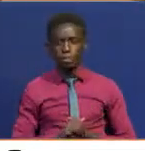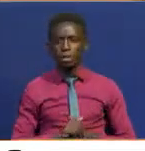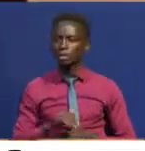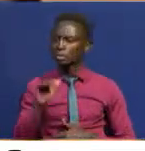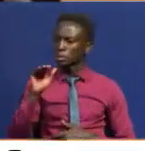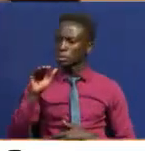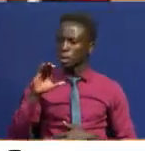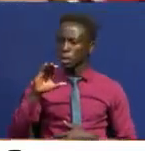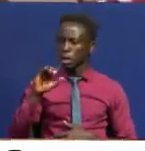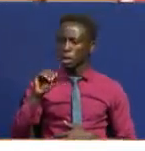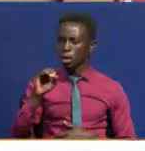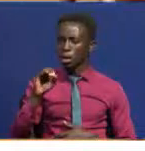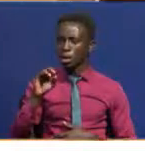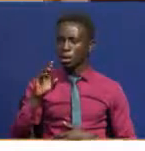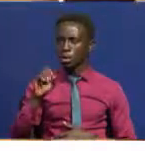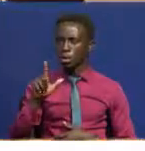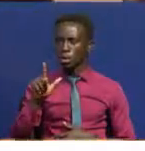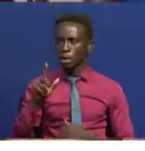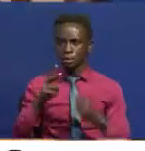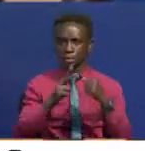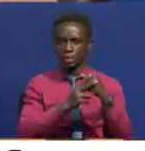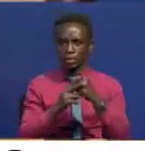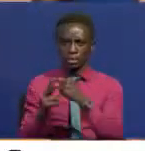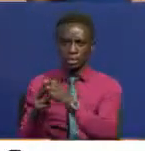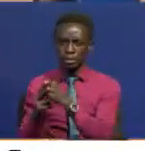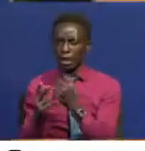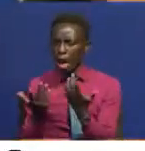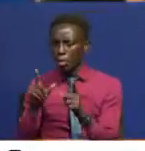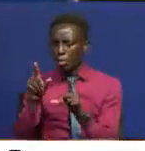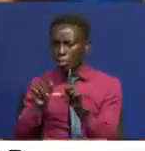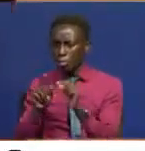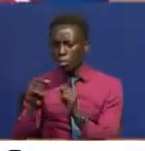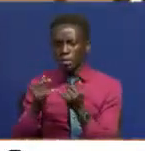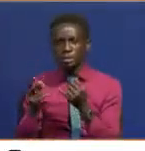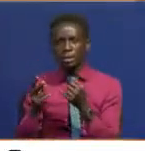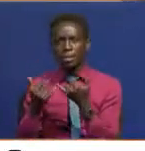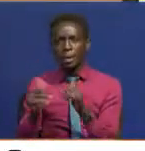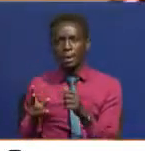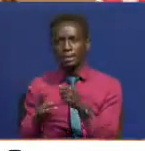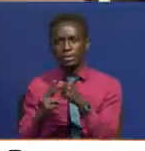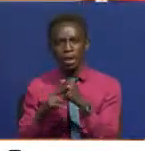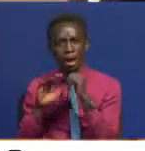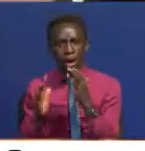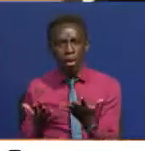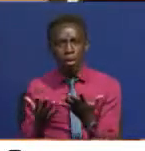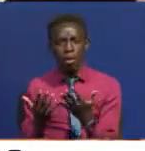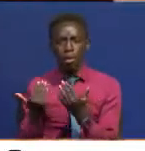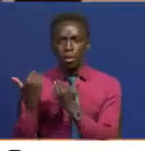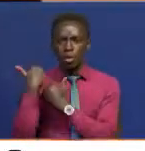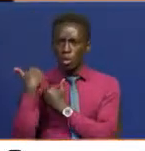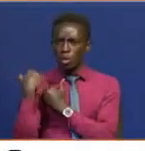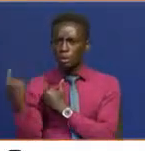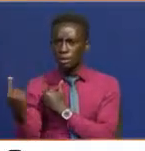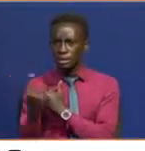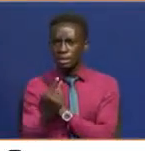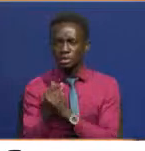7 aside, how do you pick out, the 7 players and the roles that you want each one of them to play?